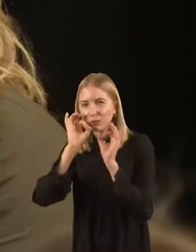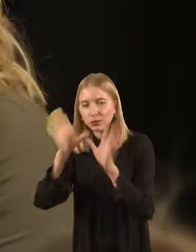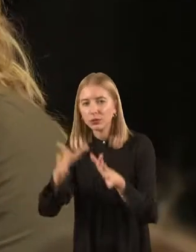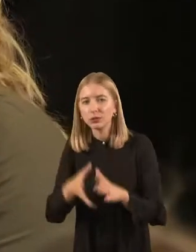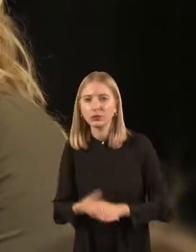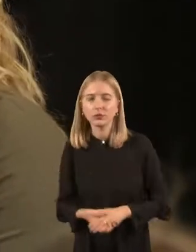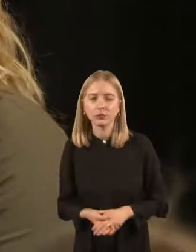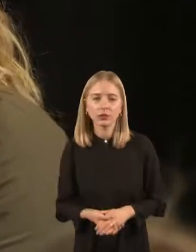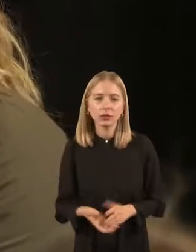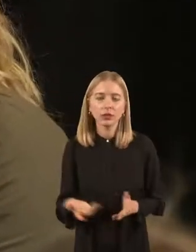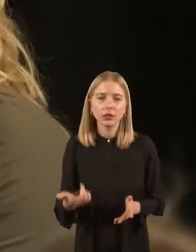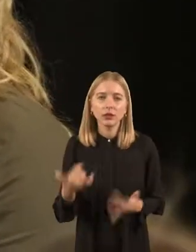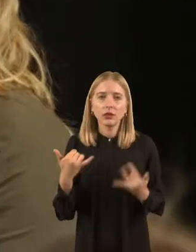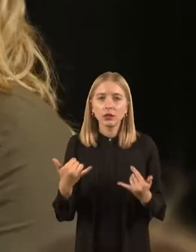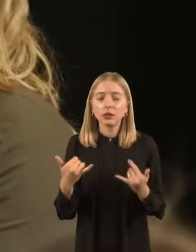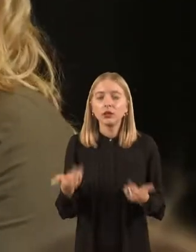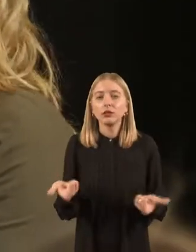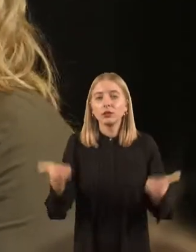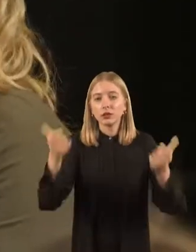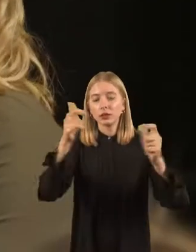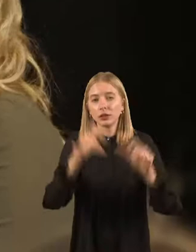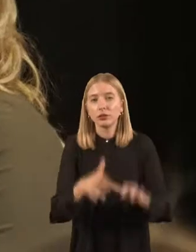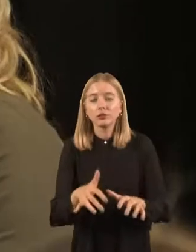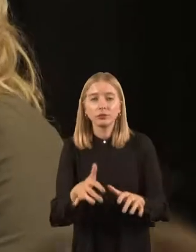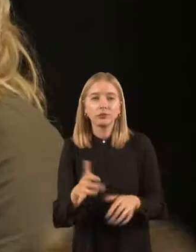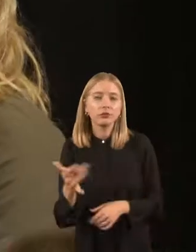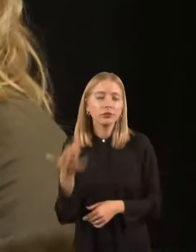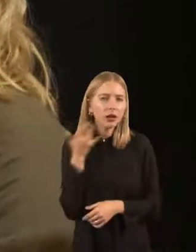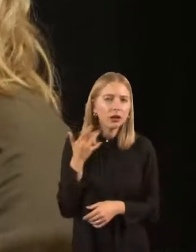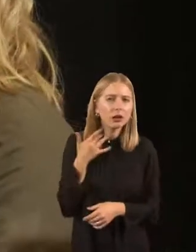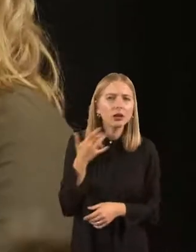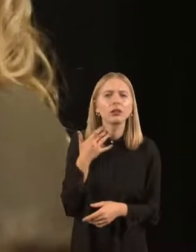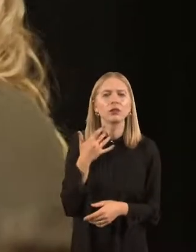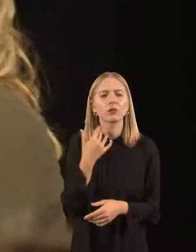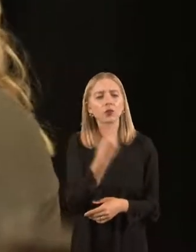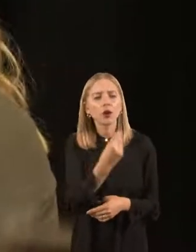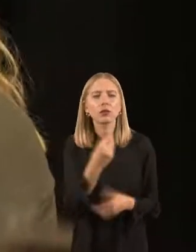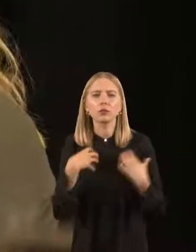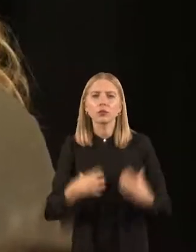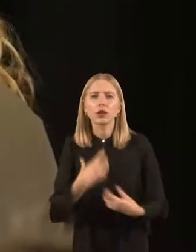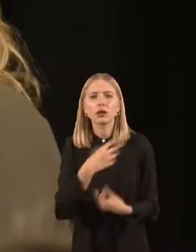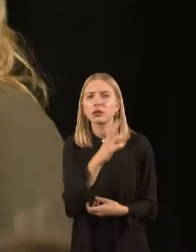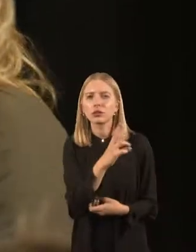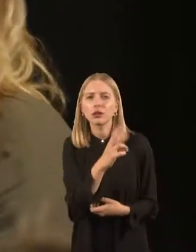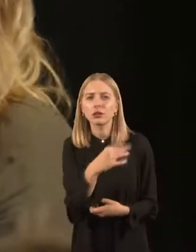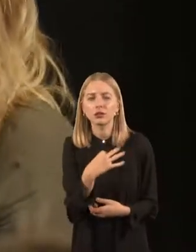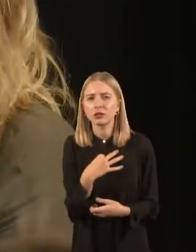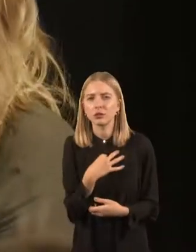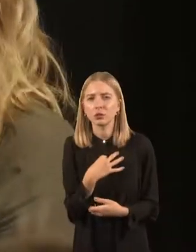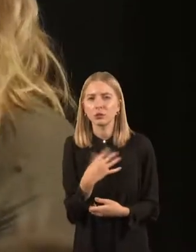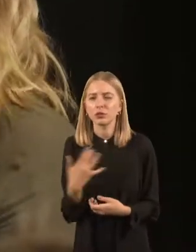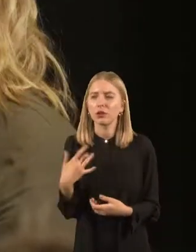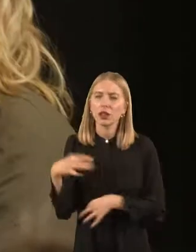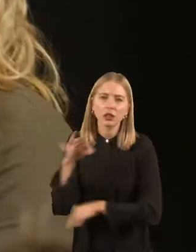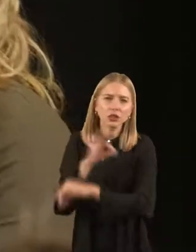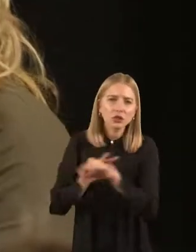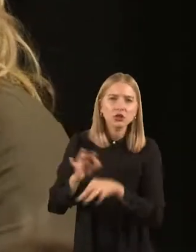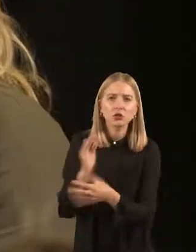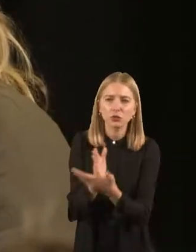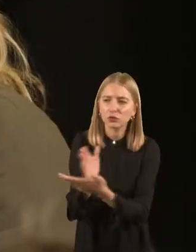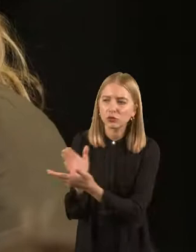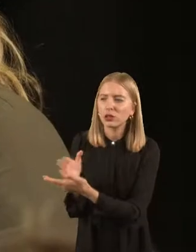is competences and institutional capacities. We can't criticize municipalities.